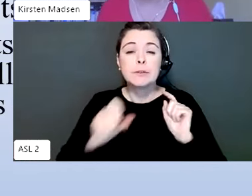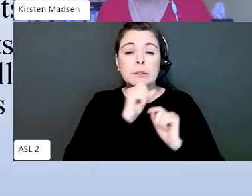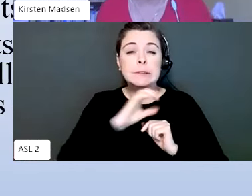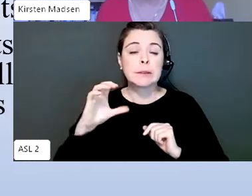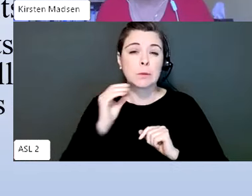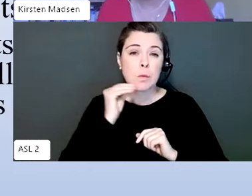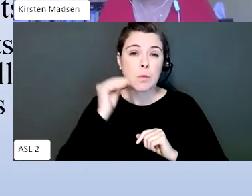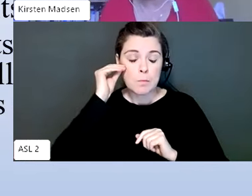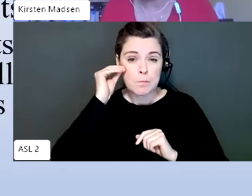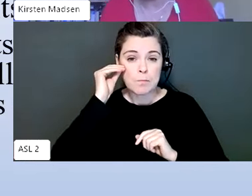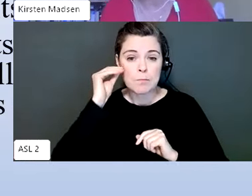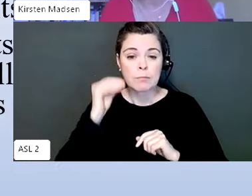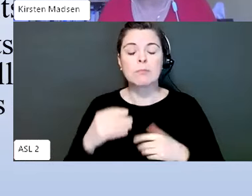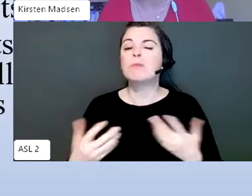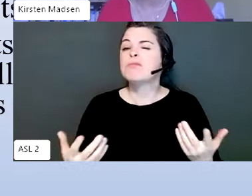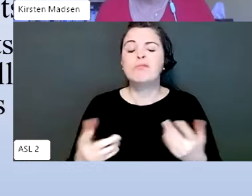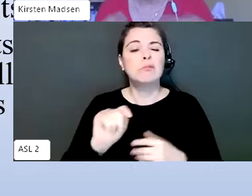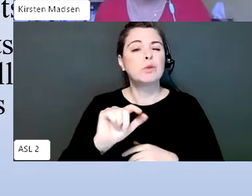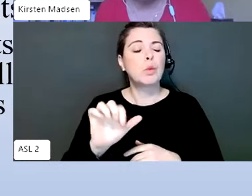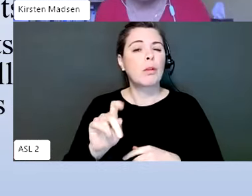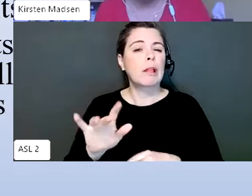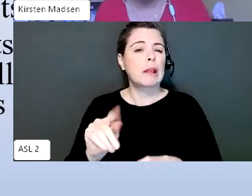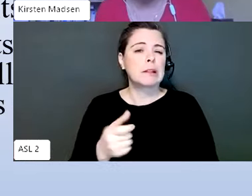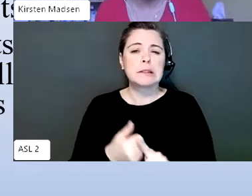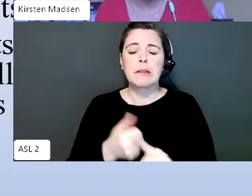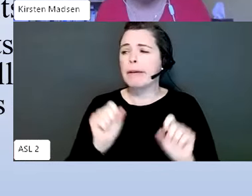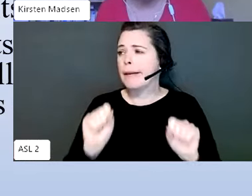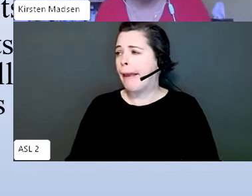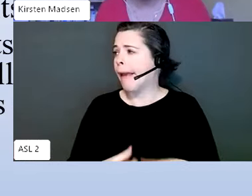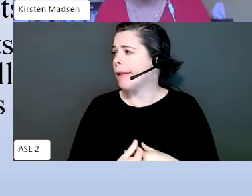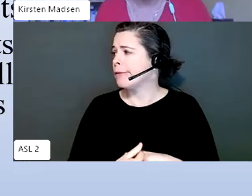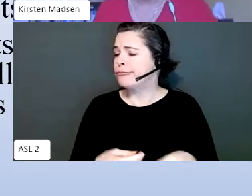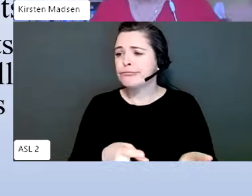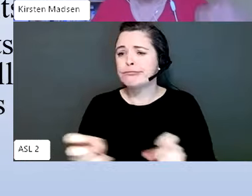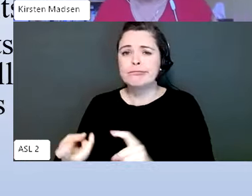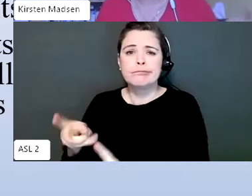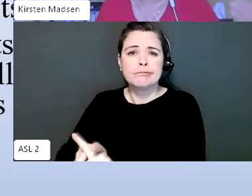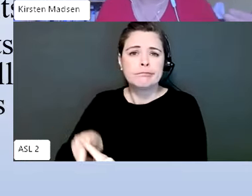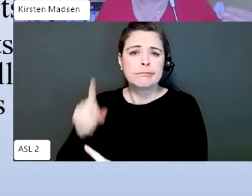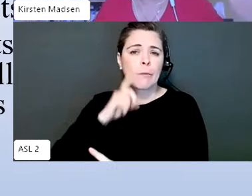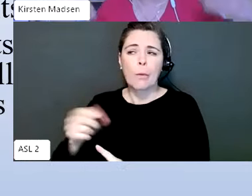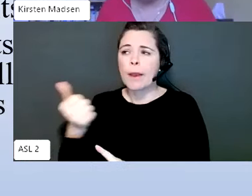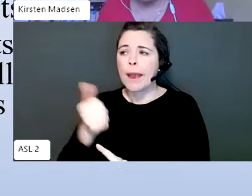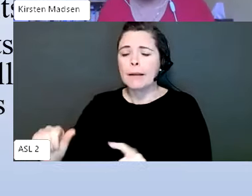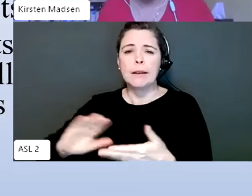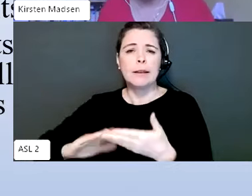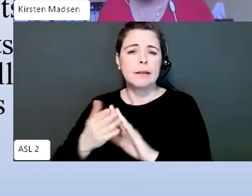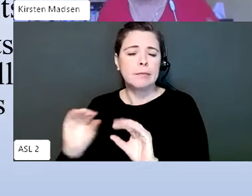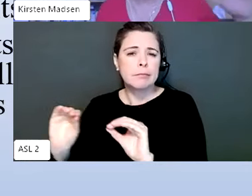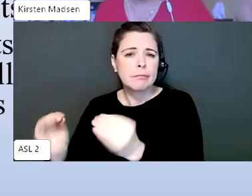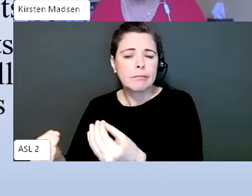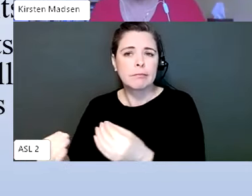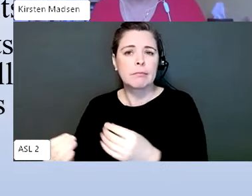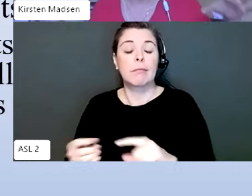be easily used within different community organizations, where we have received the funding